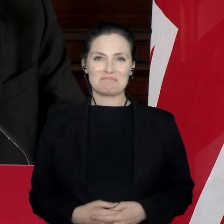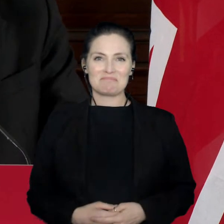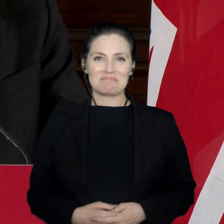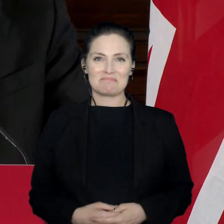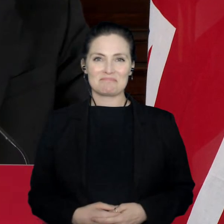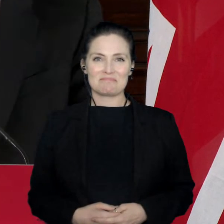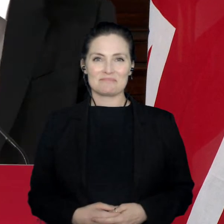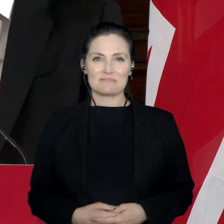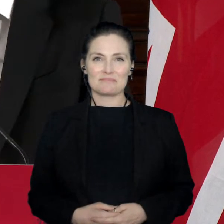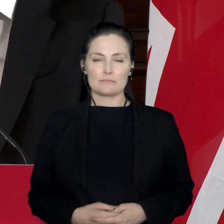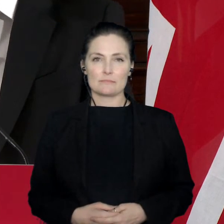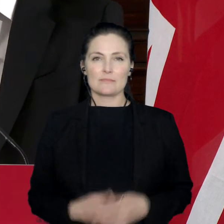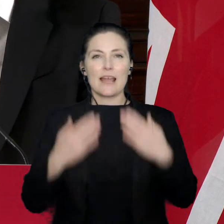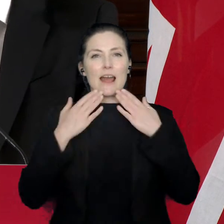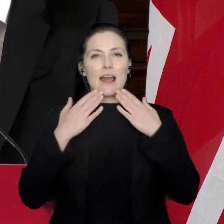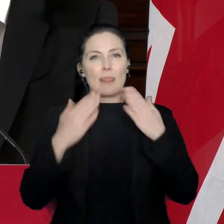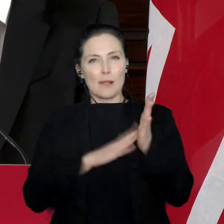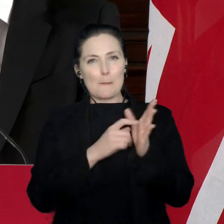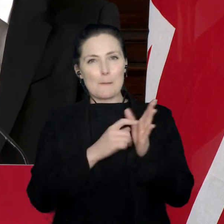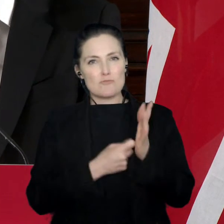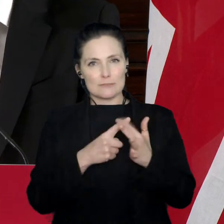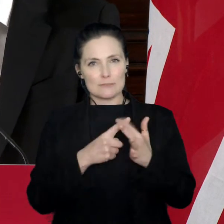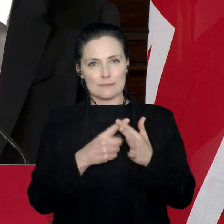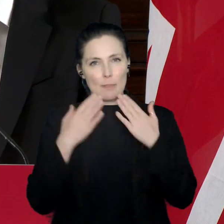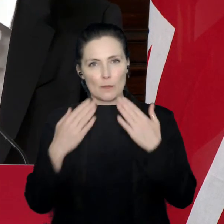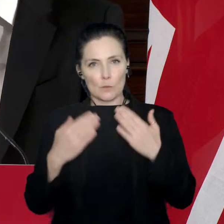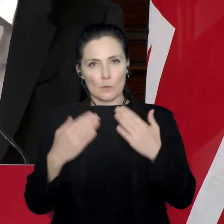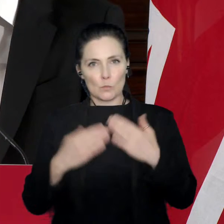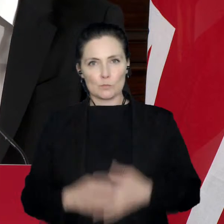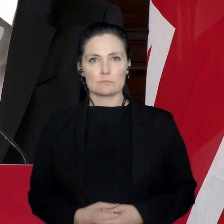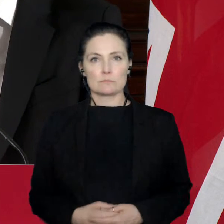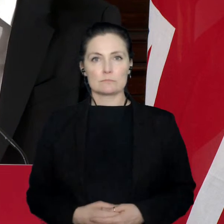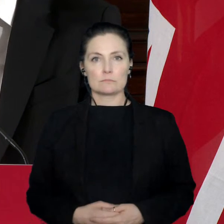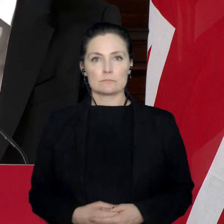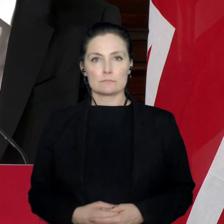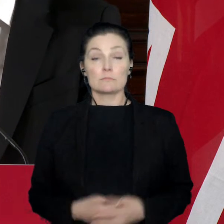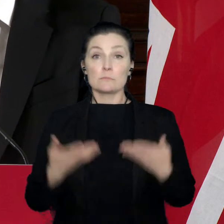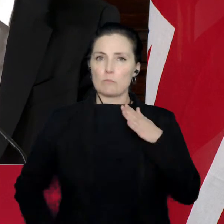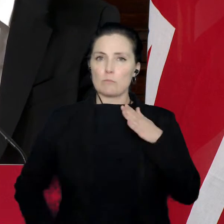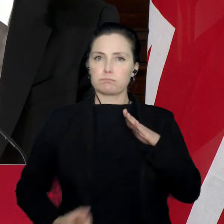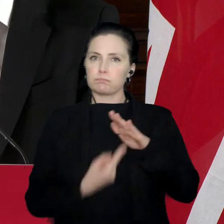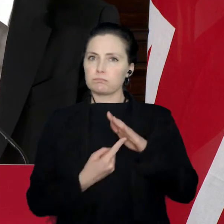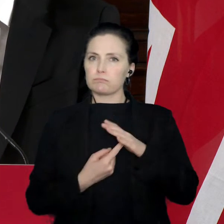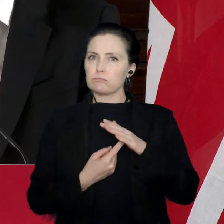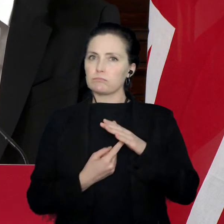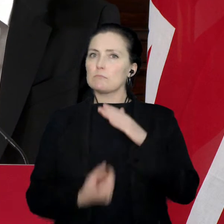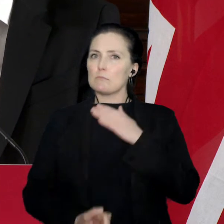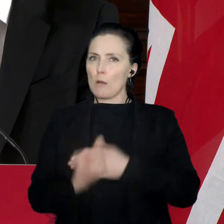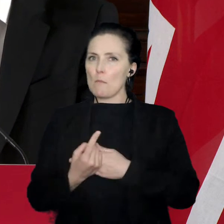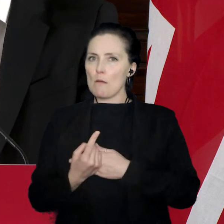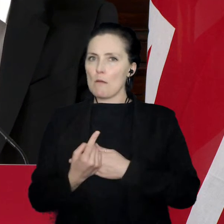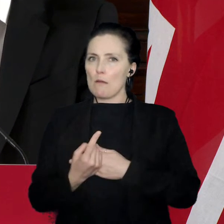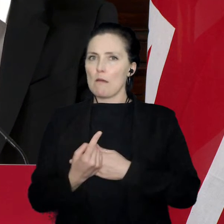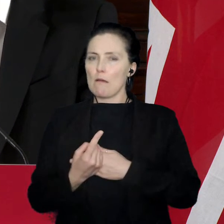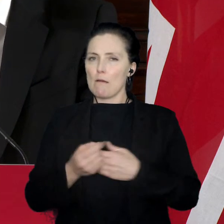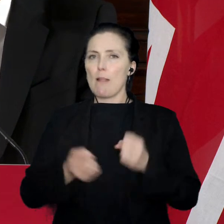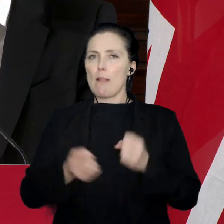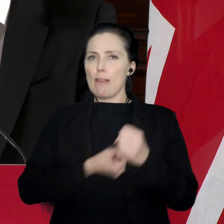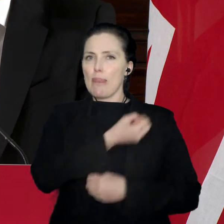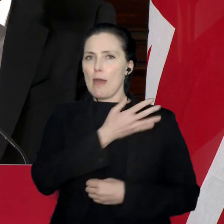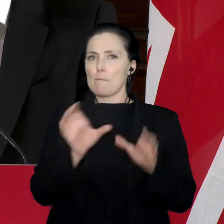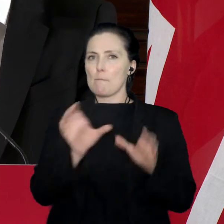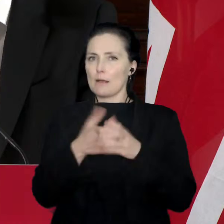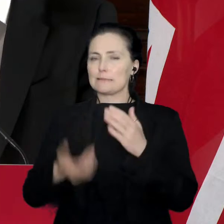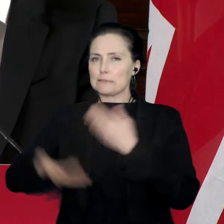Thank you, Marie. Today is an important moment in the history of the Labour Party. It's taken